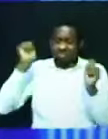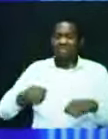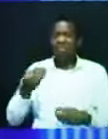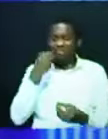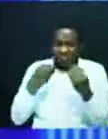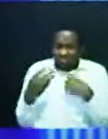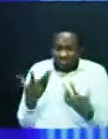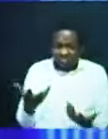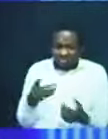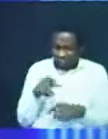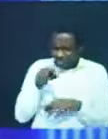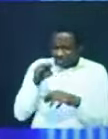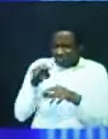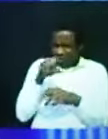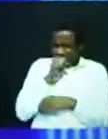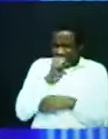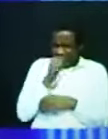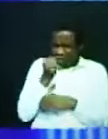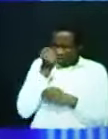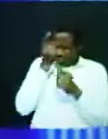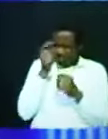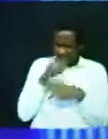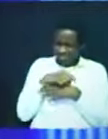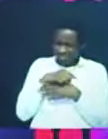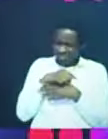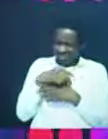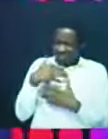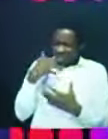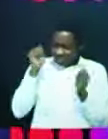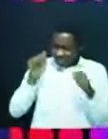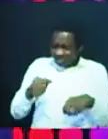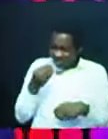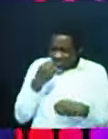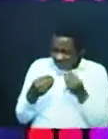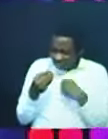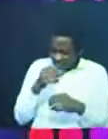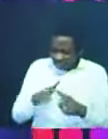it." I'm praying